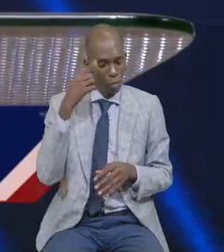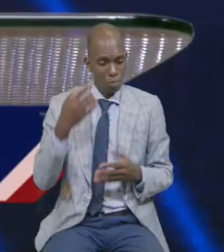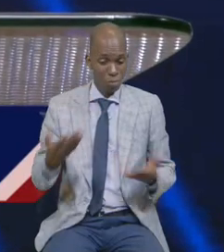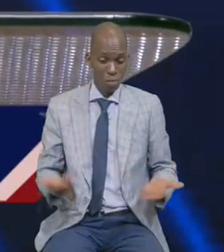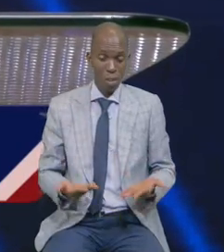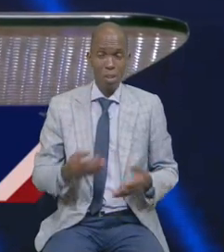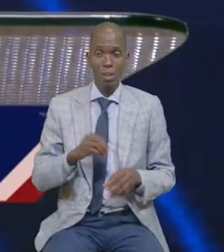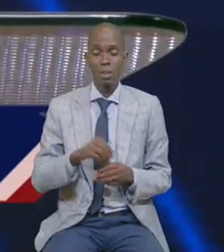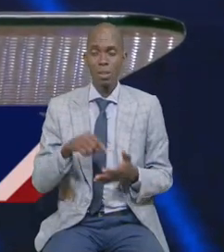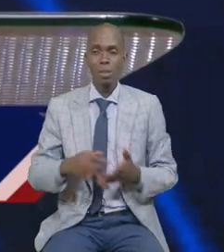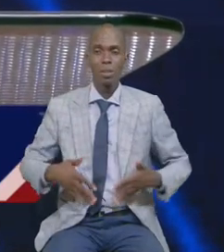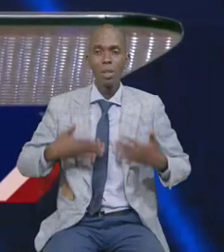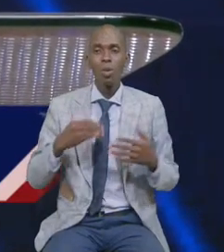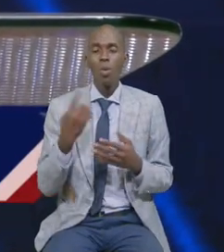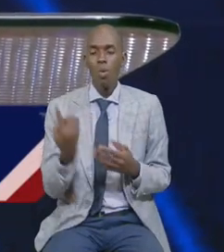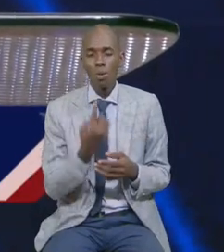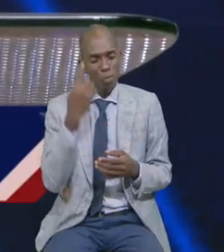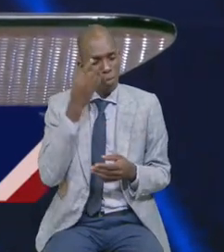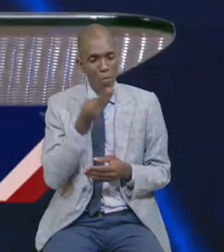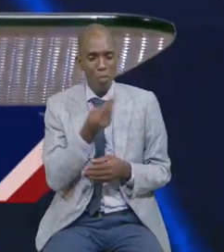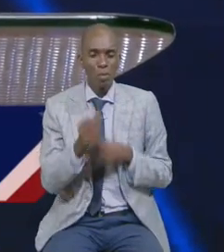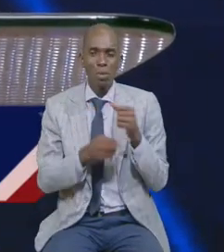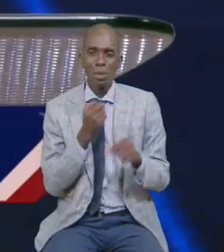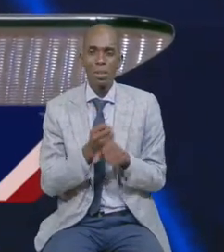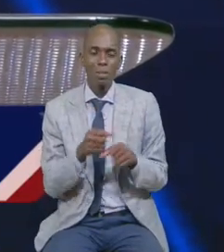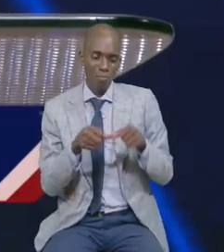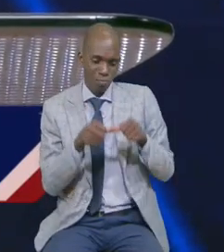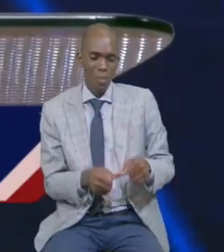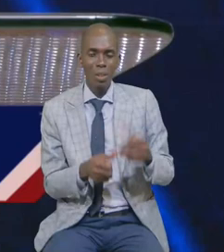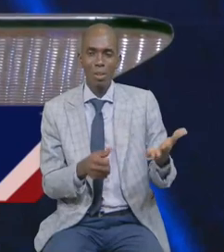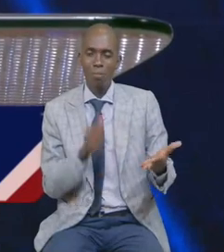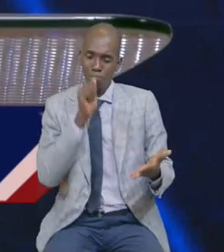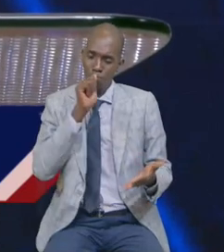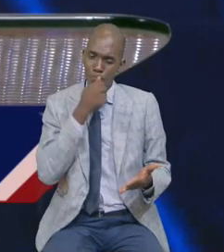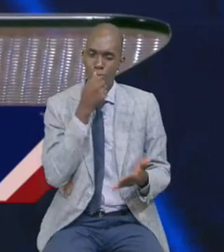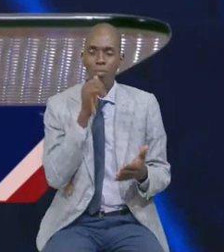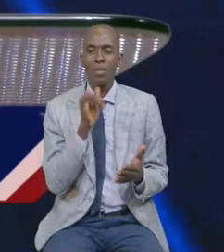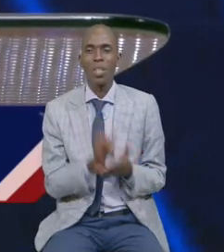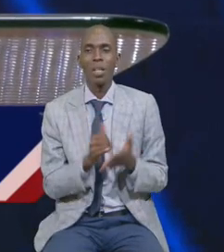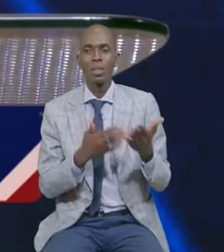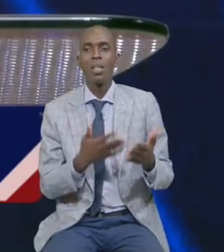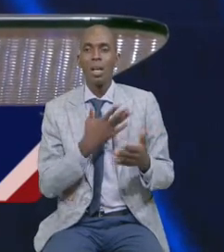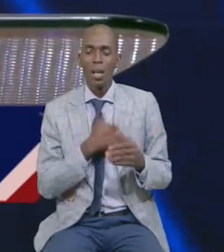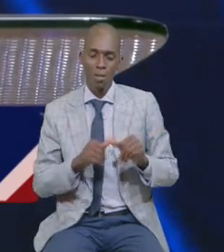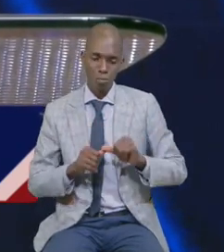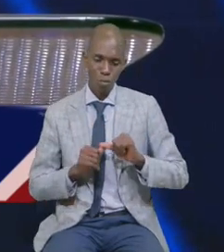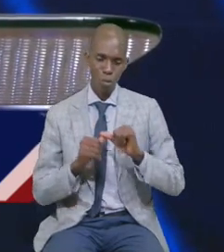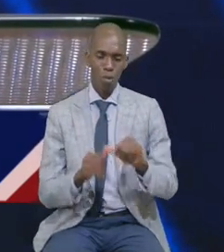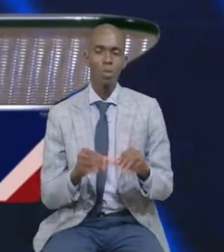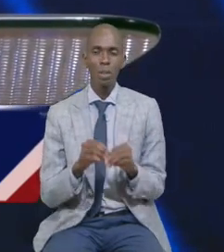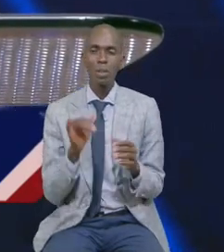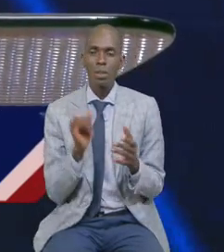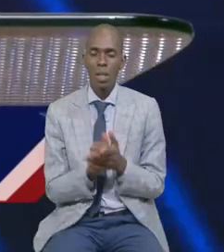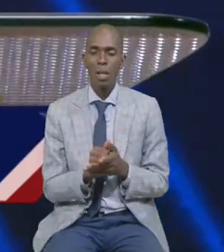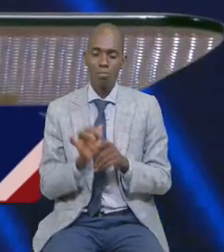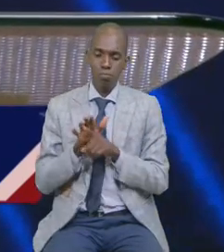season, only a few years. Stay there, endure that thing, and remain under that pressure, and